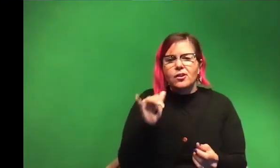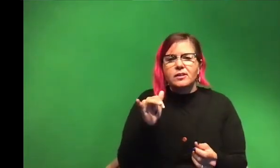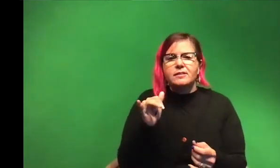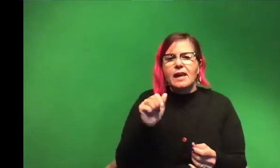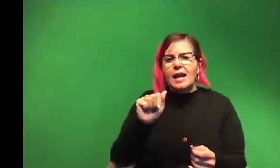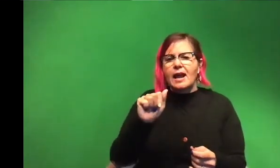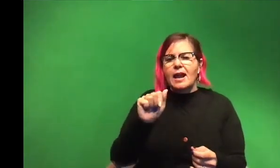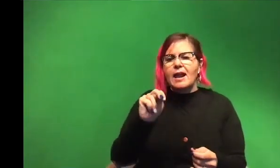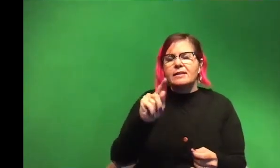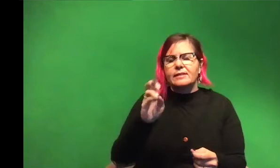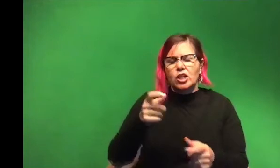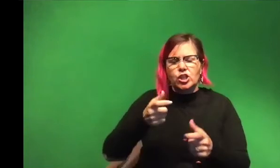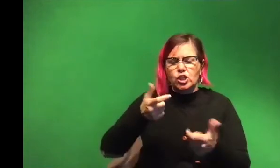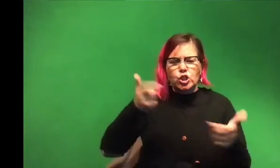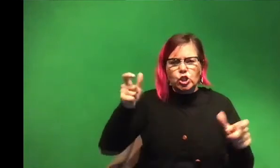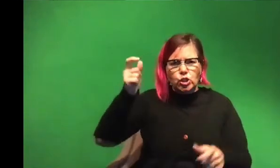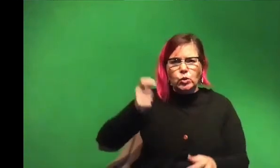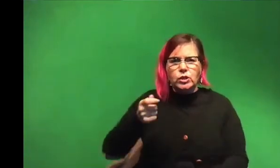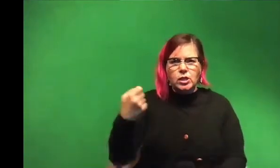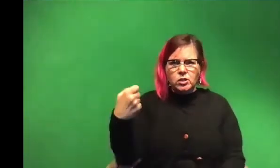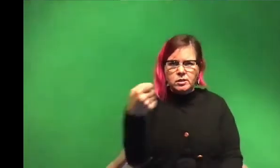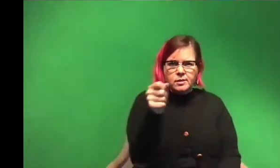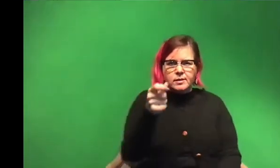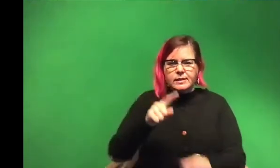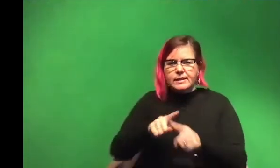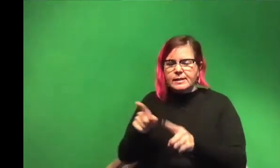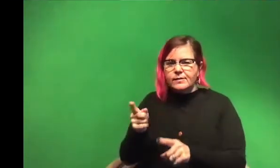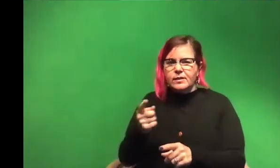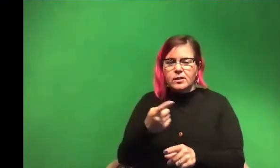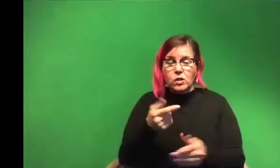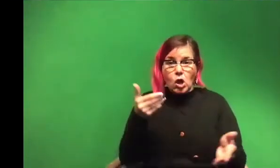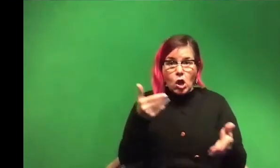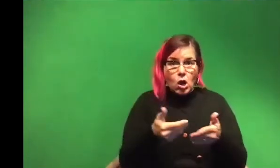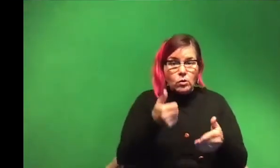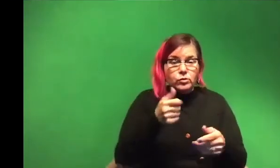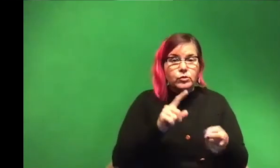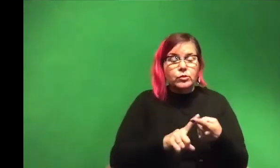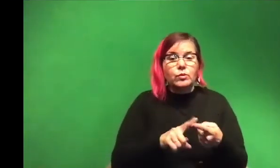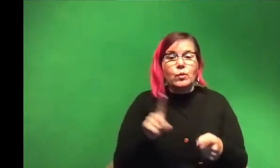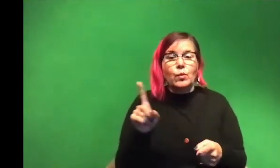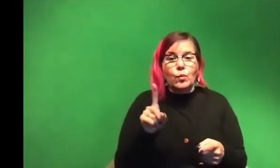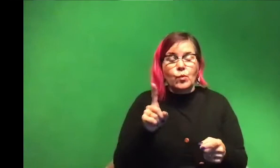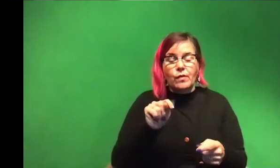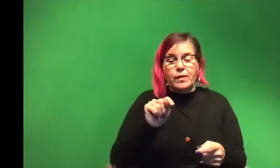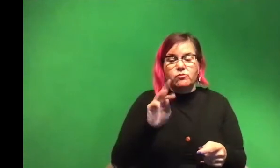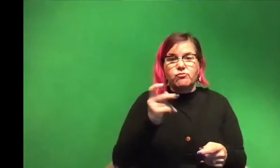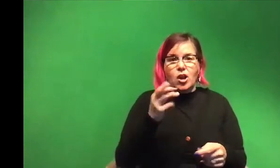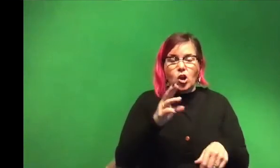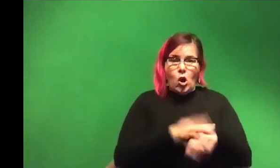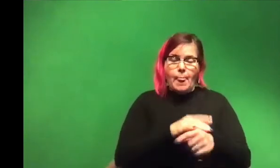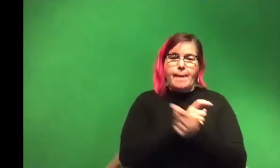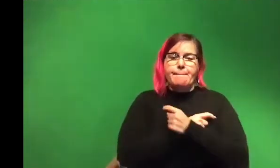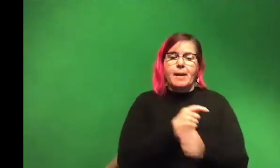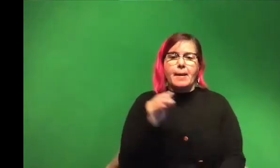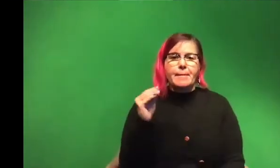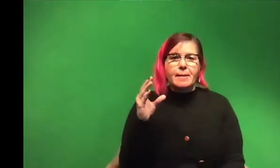like a huge antenna, and you're pointing it in different directions. And as you get closer to where your tracker on the bat is, the beeps, it's